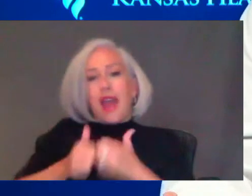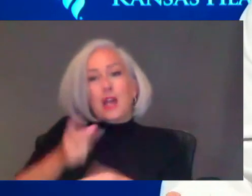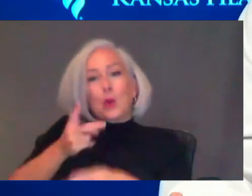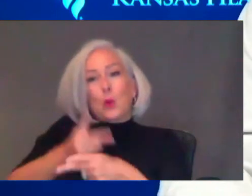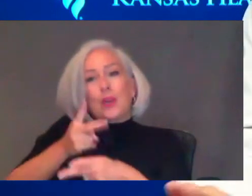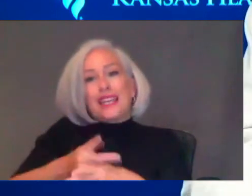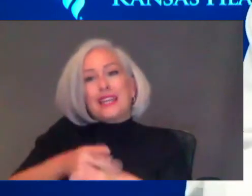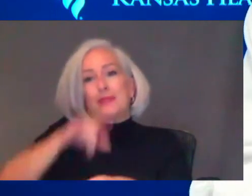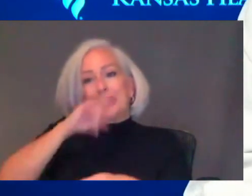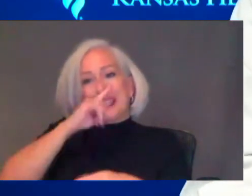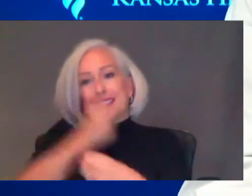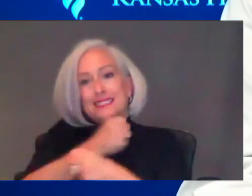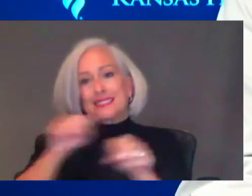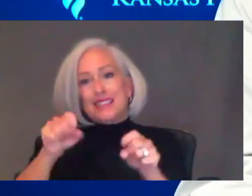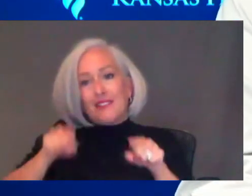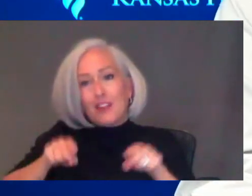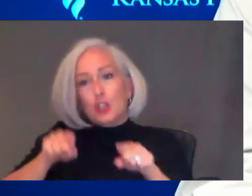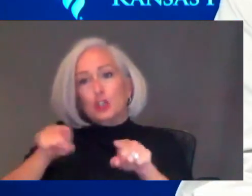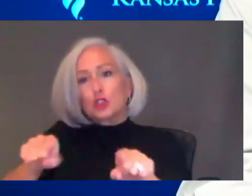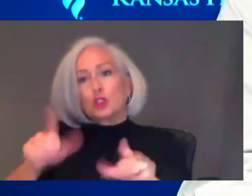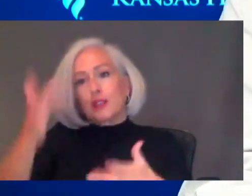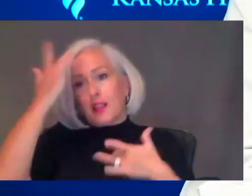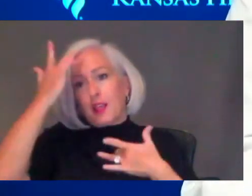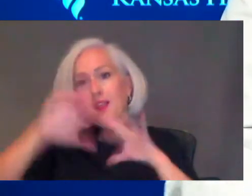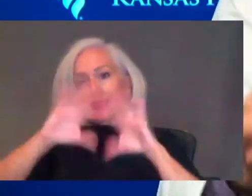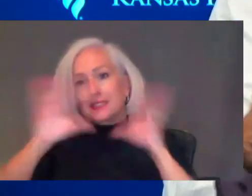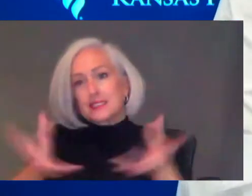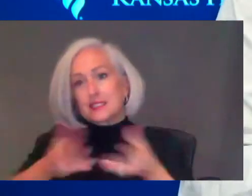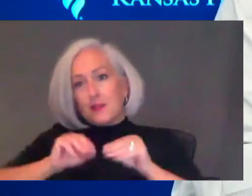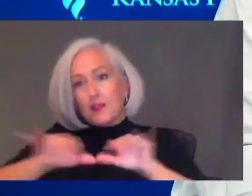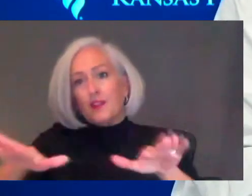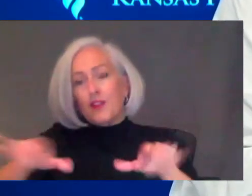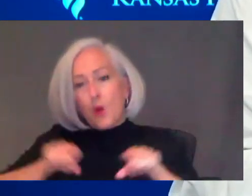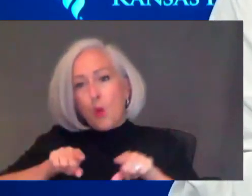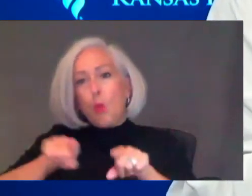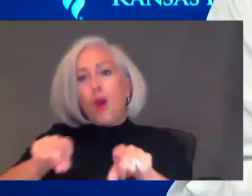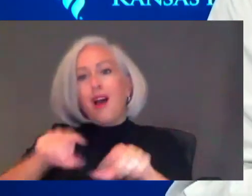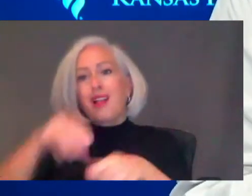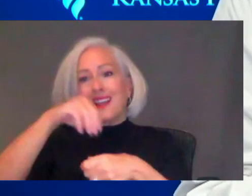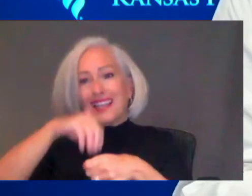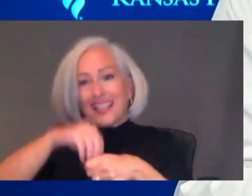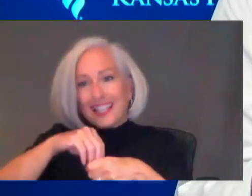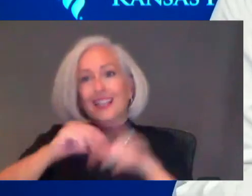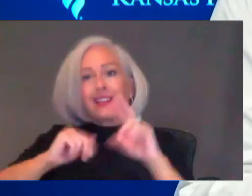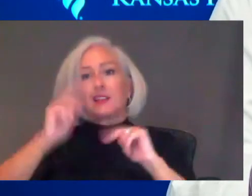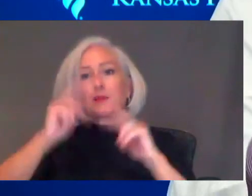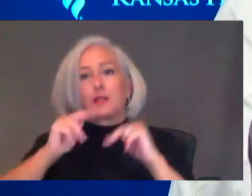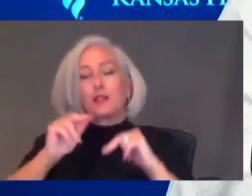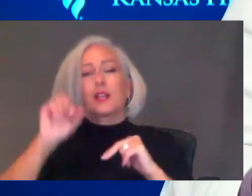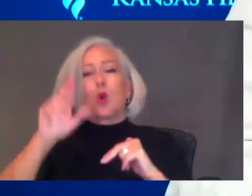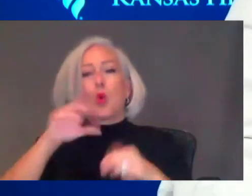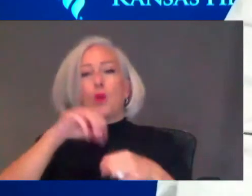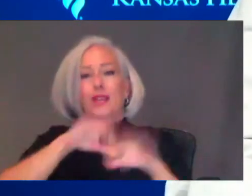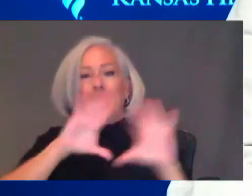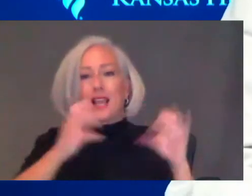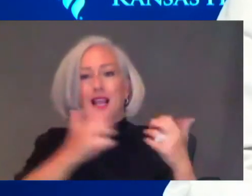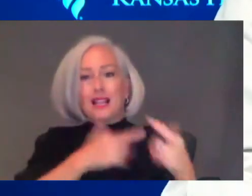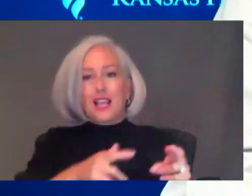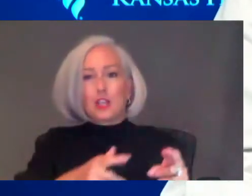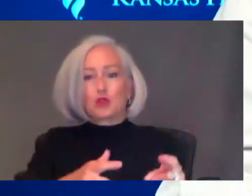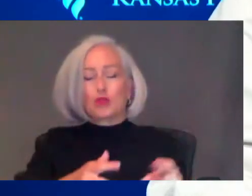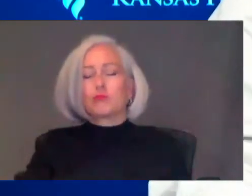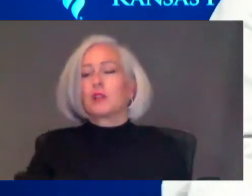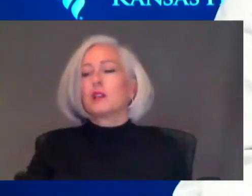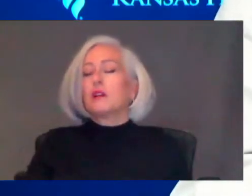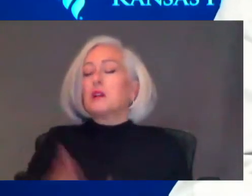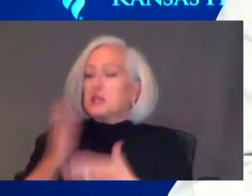you wear masks until we have this pandemic under better control. And I would remind our audience that we are still building this